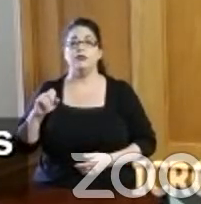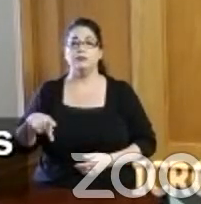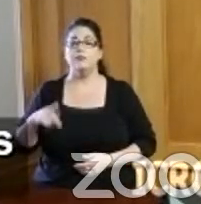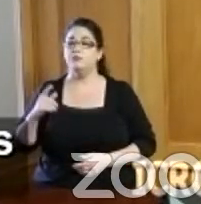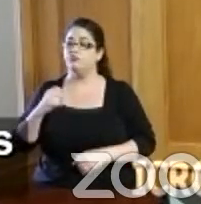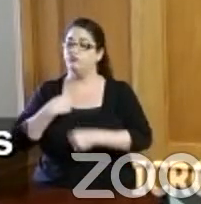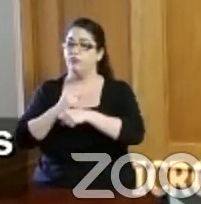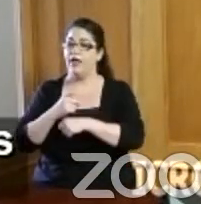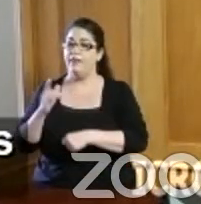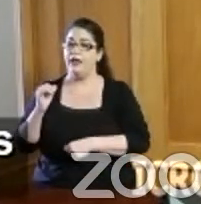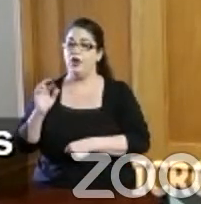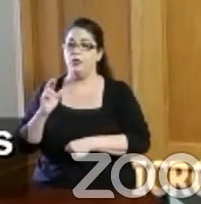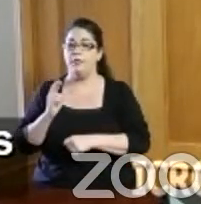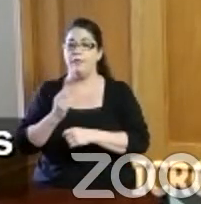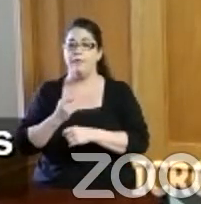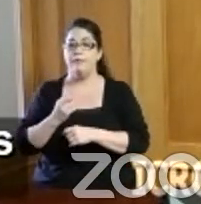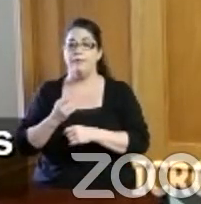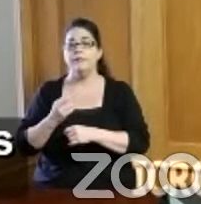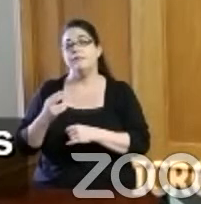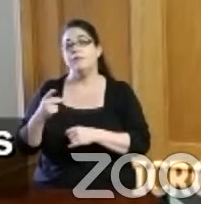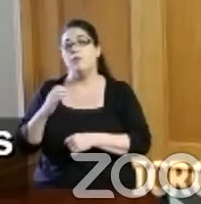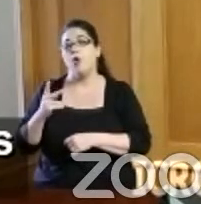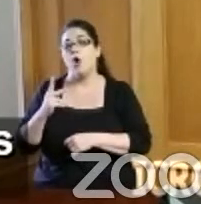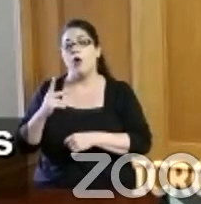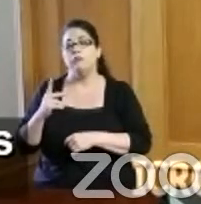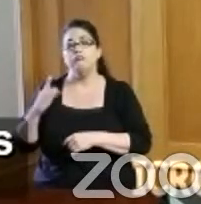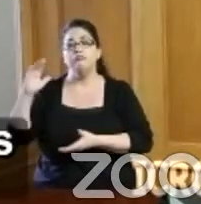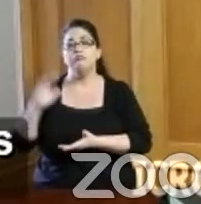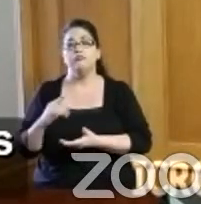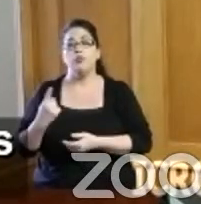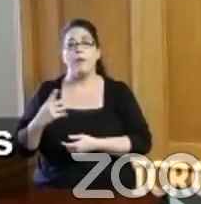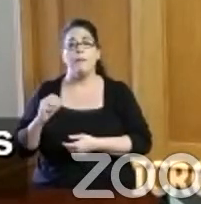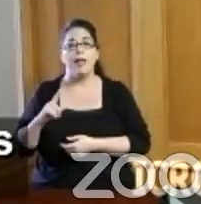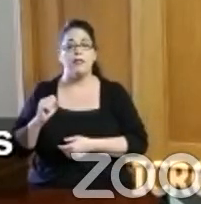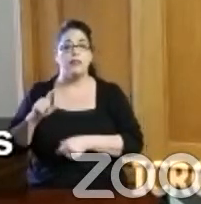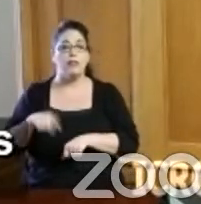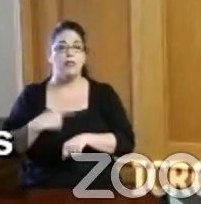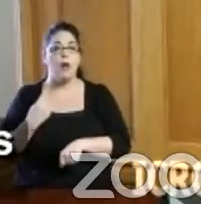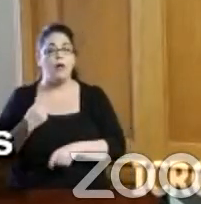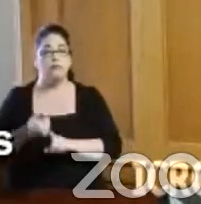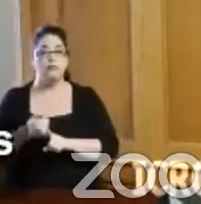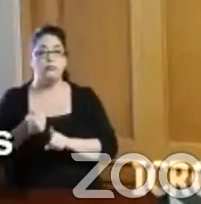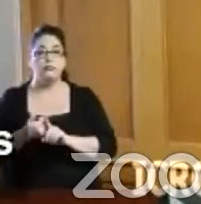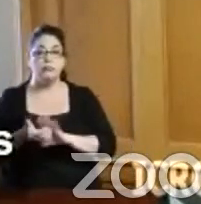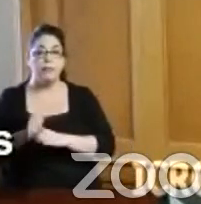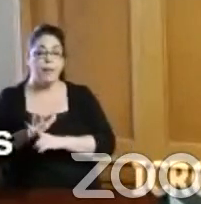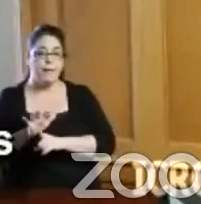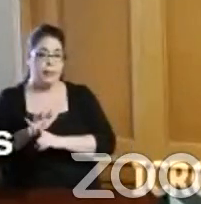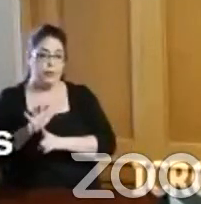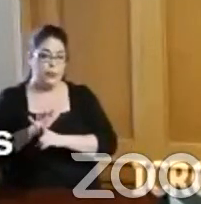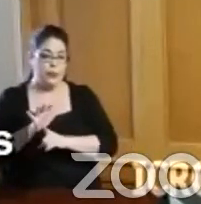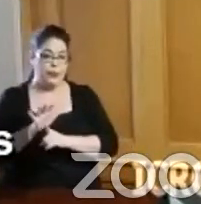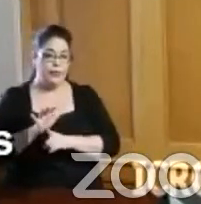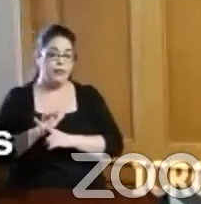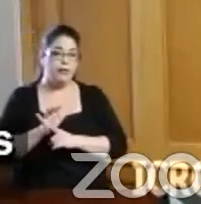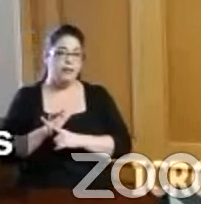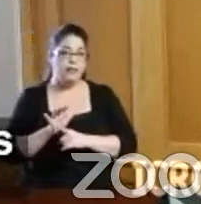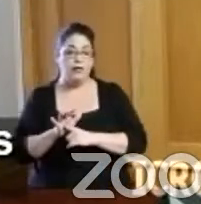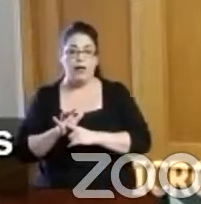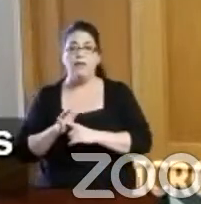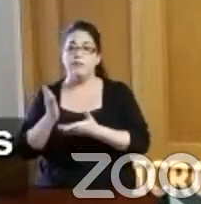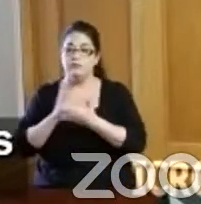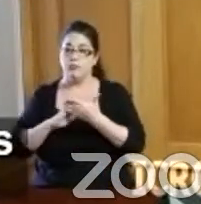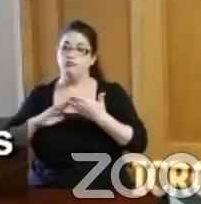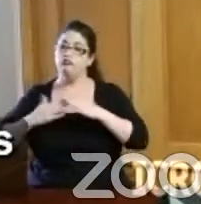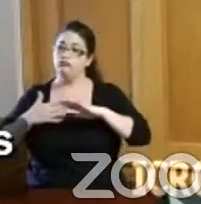about 2 years ago that is a little less than a mile long with ODOT that has become extremely popular. There are some amenities that